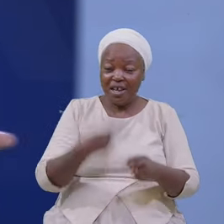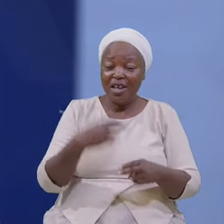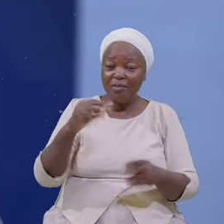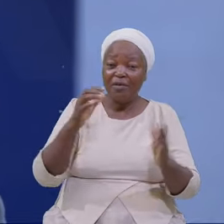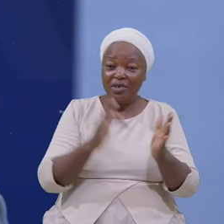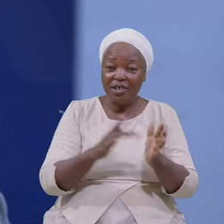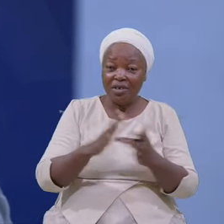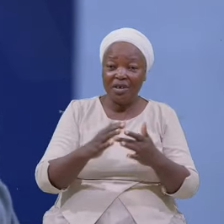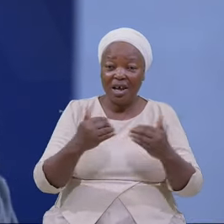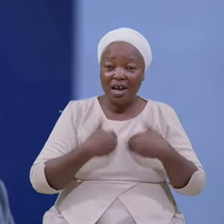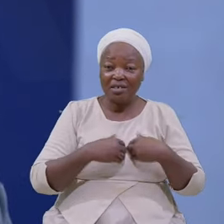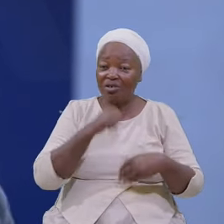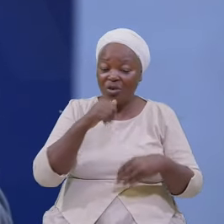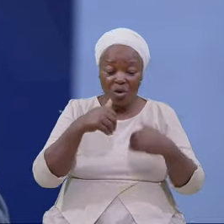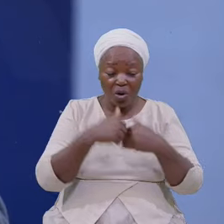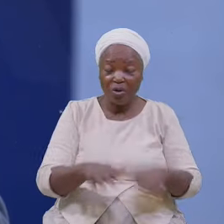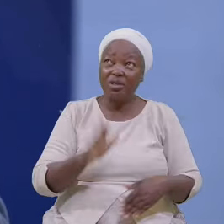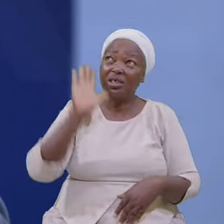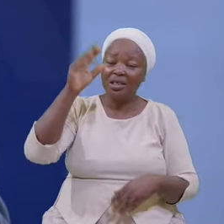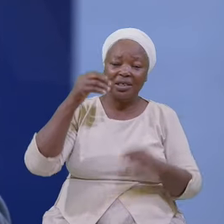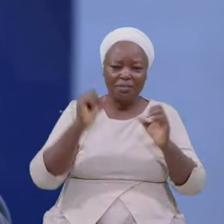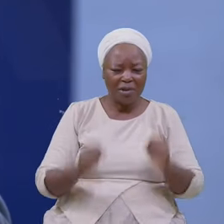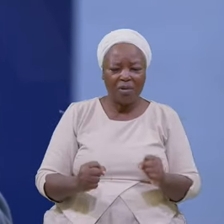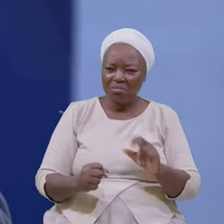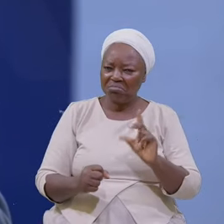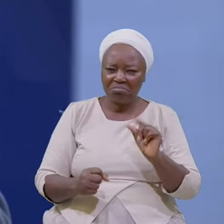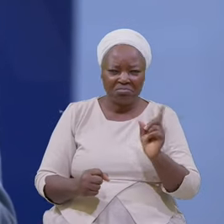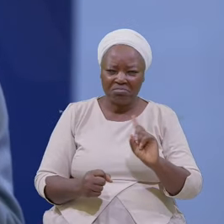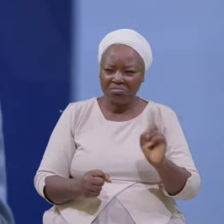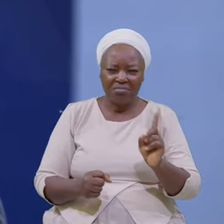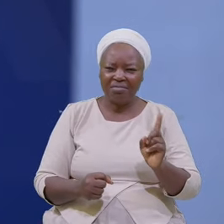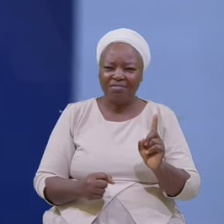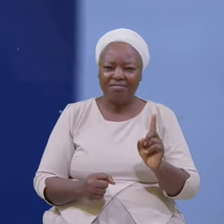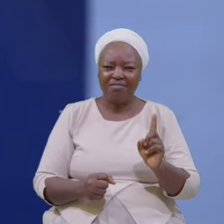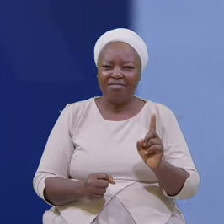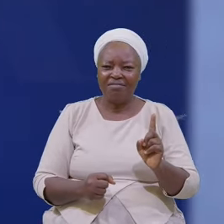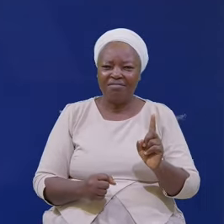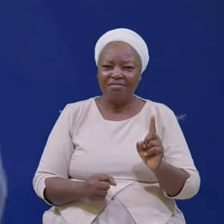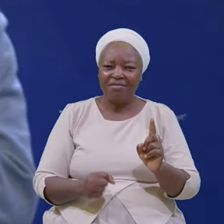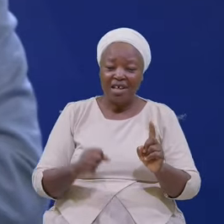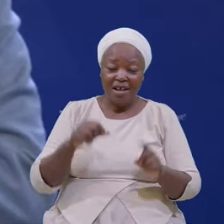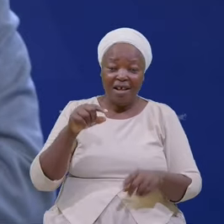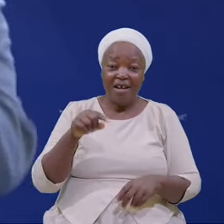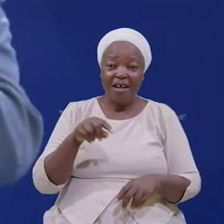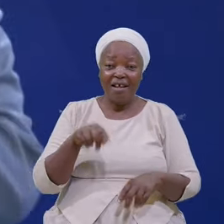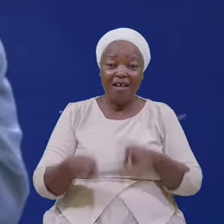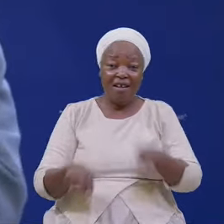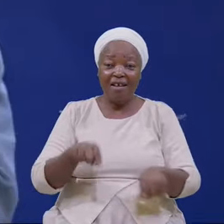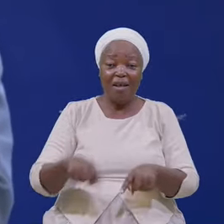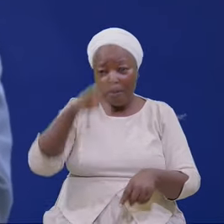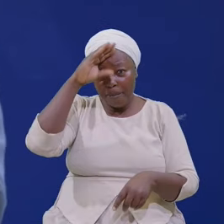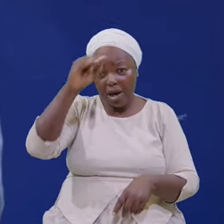Jesus has not lost his power. Parce que le nom de Jésus n'a pas perdu sa force. Amen. You rise up and